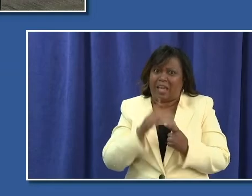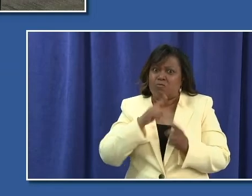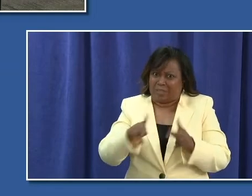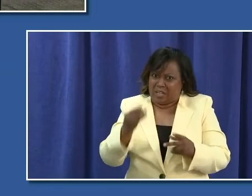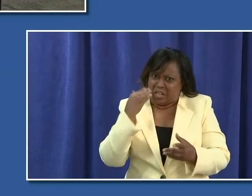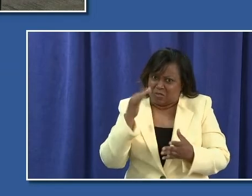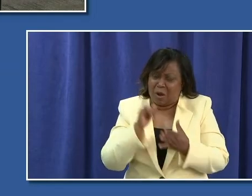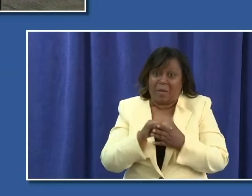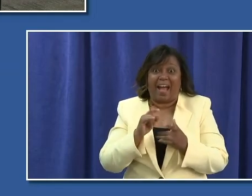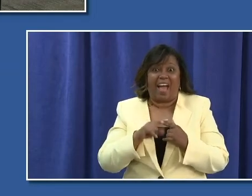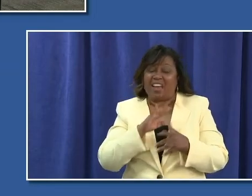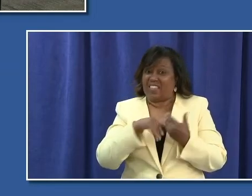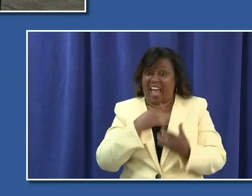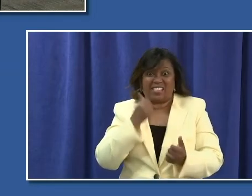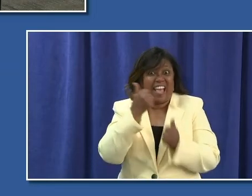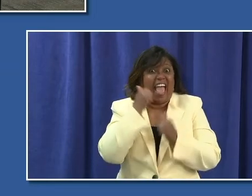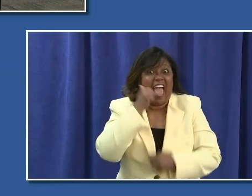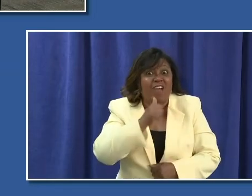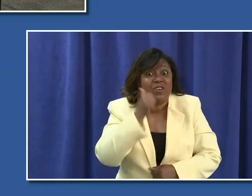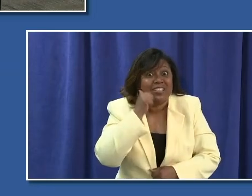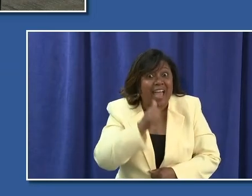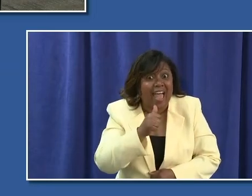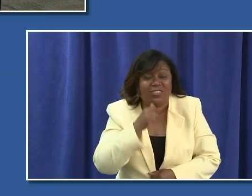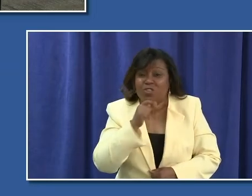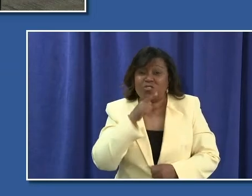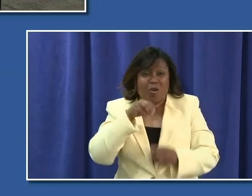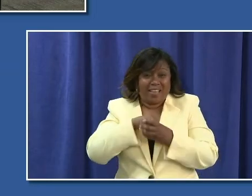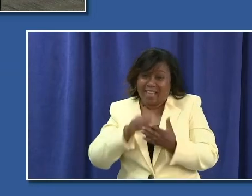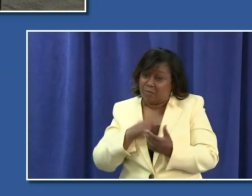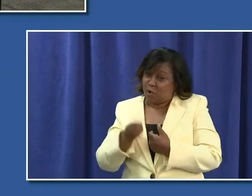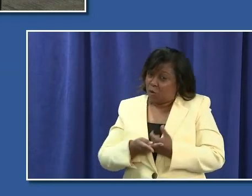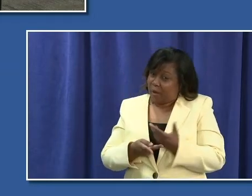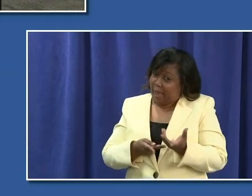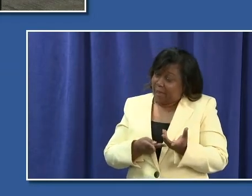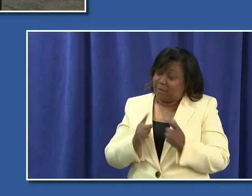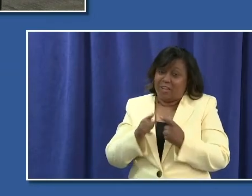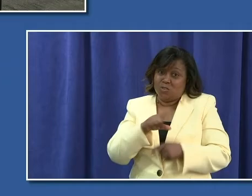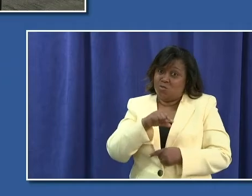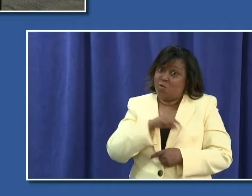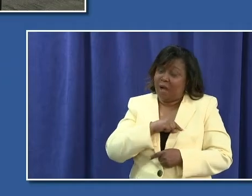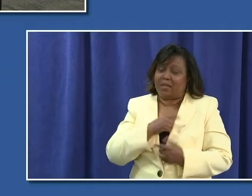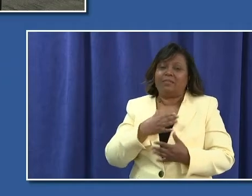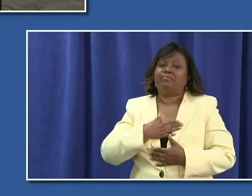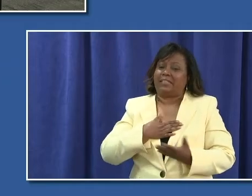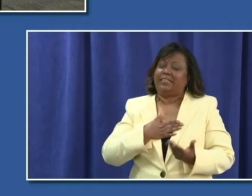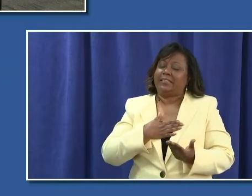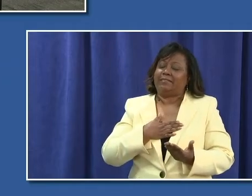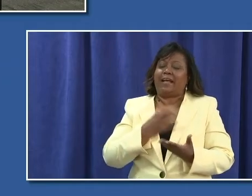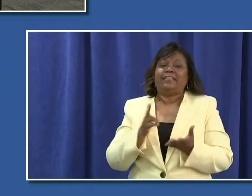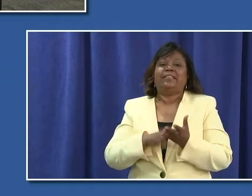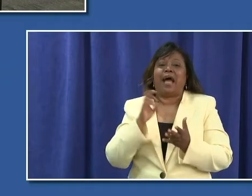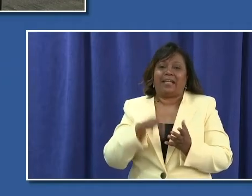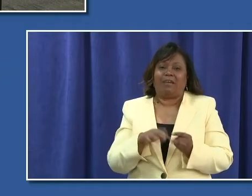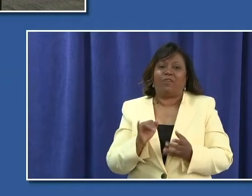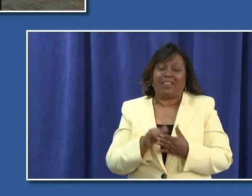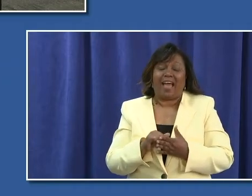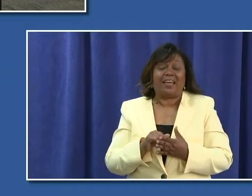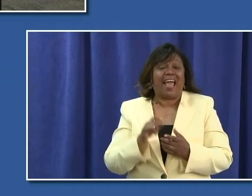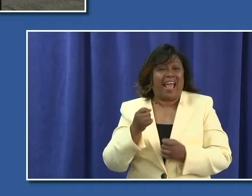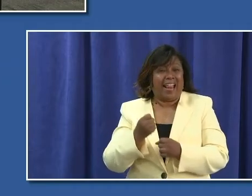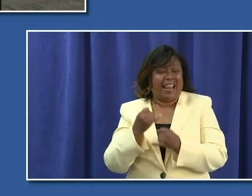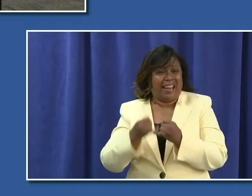to know about. That's every day. Yeah. So if you're not in that program and you qualify, please sign up for it. And I